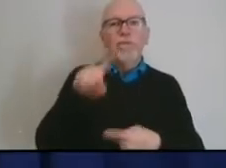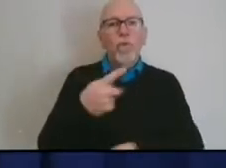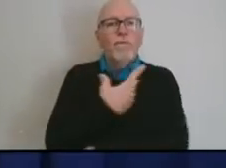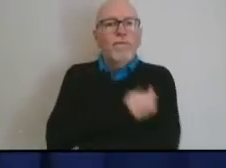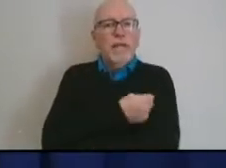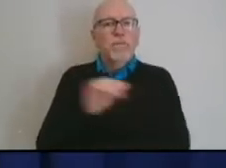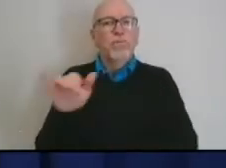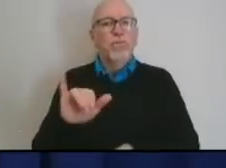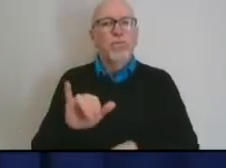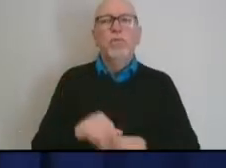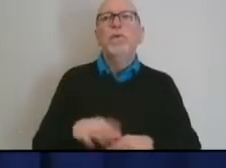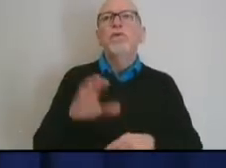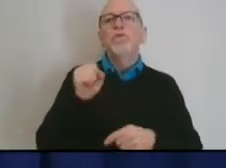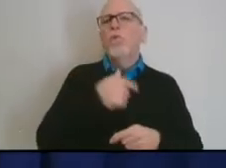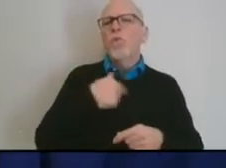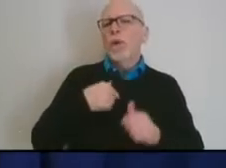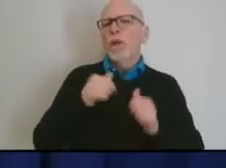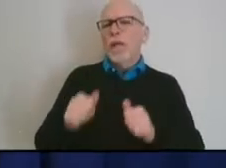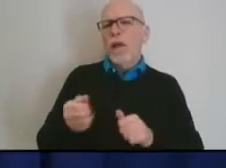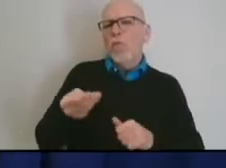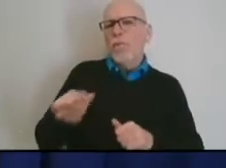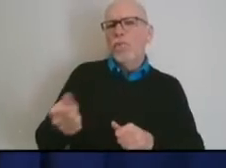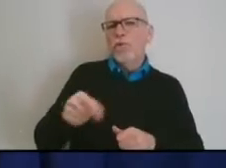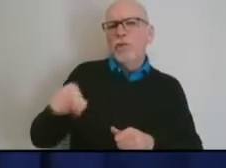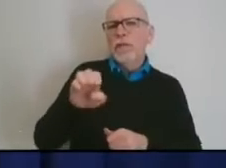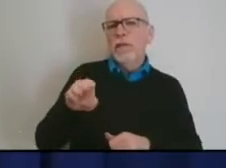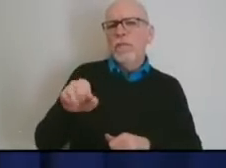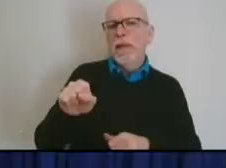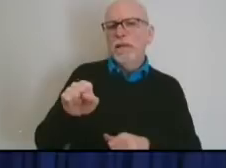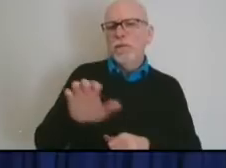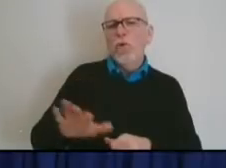individuals so that we can reimburse our EMS across the state.